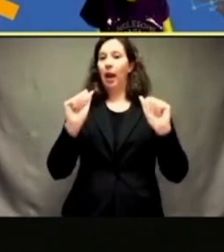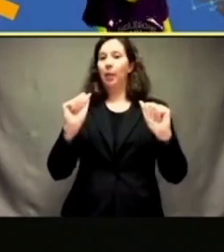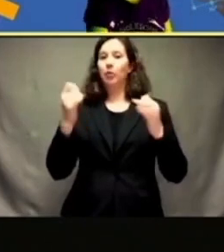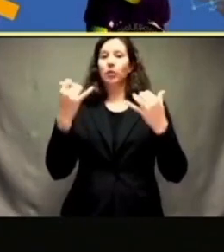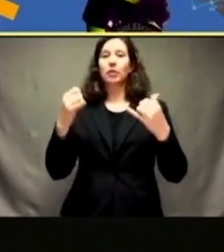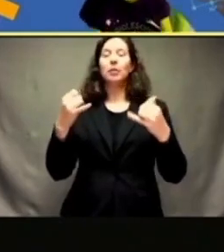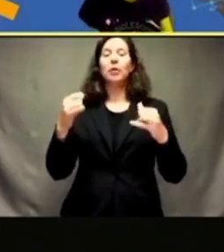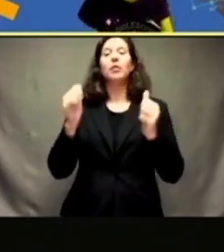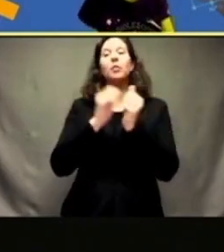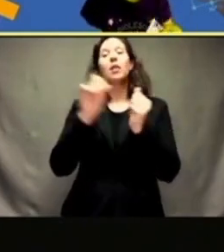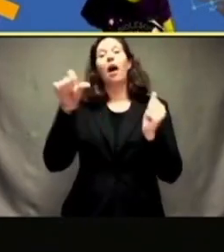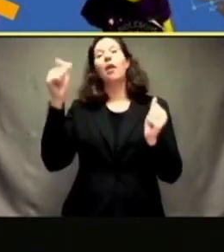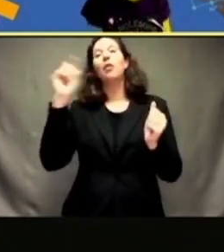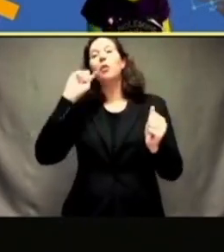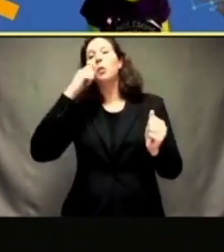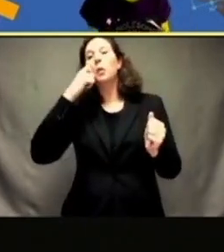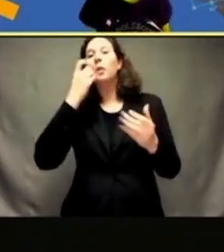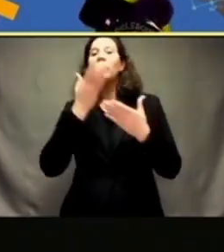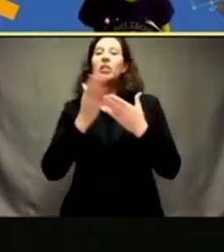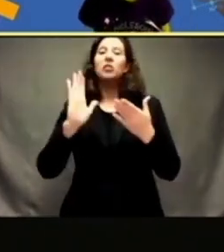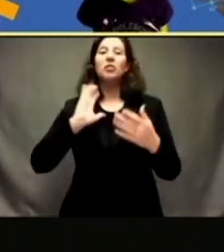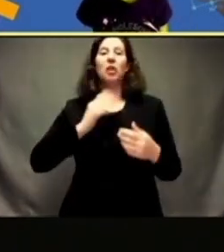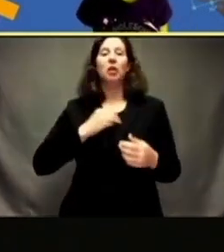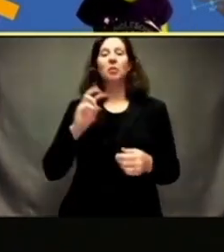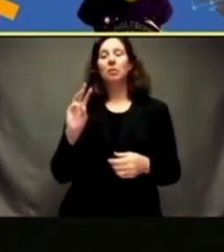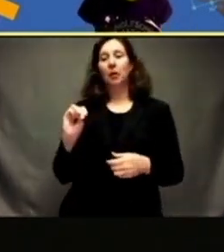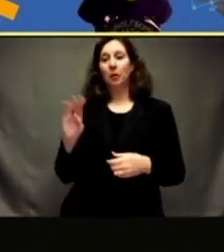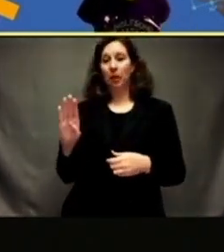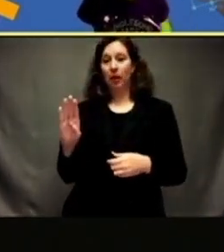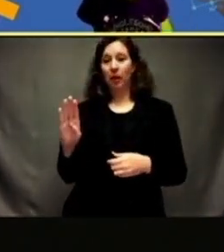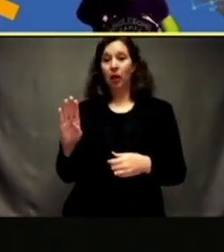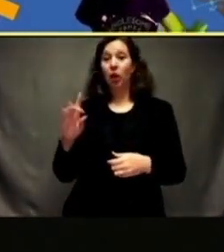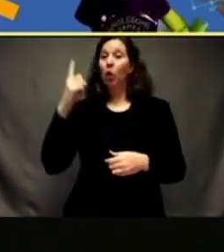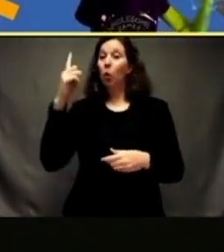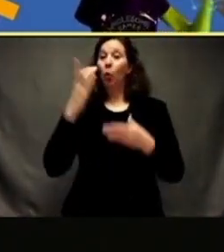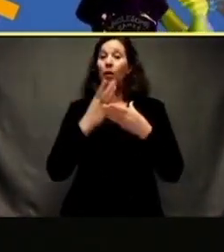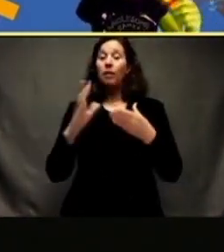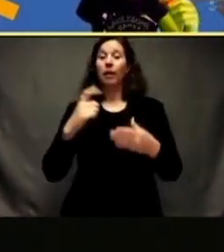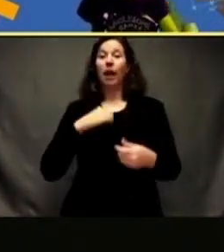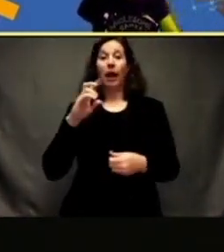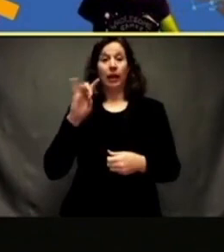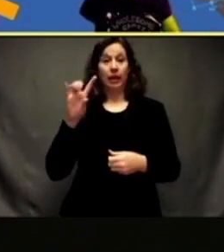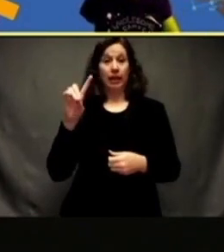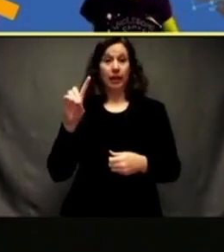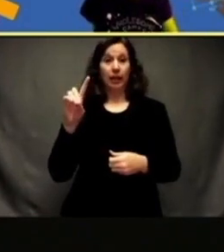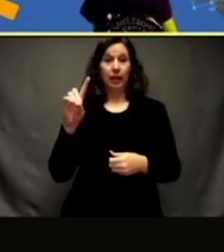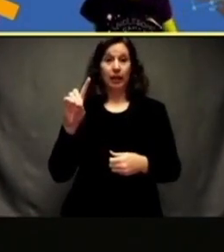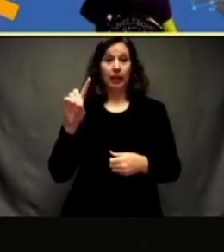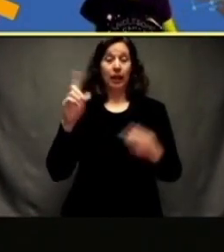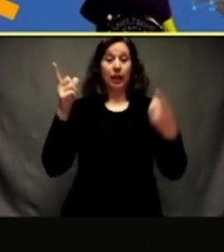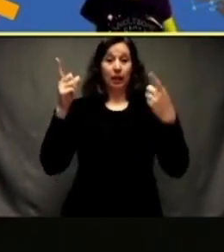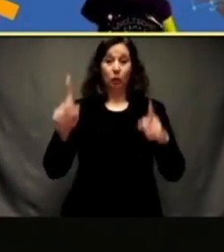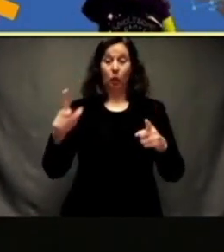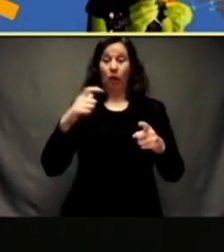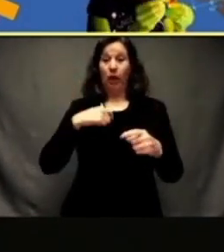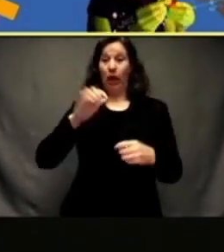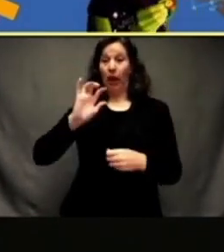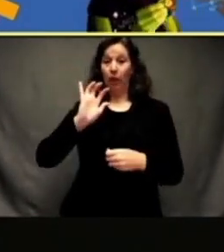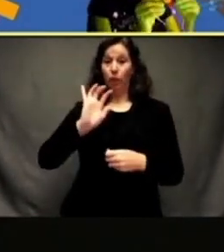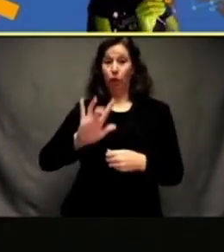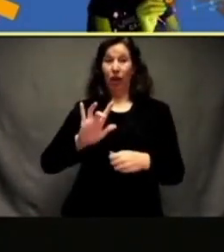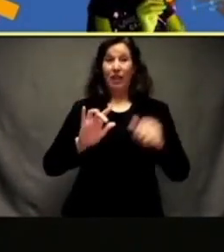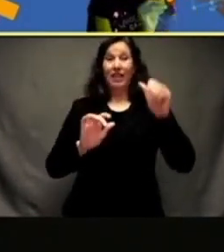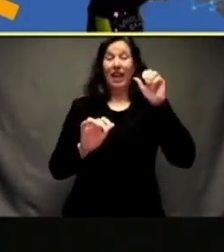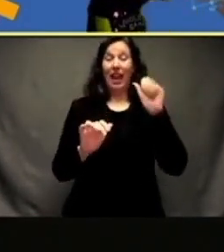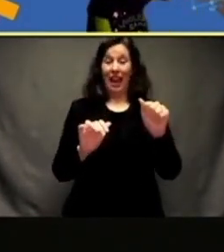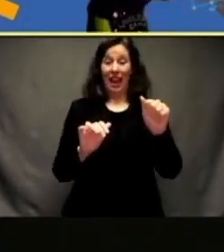some other cool features of our microbit. So one thing I did is that when I press the A